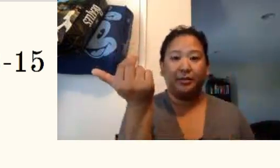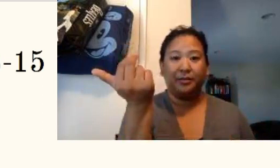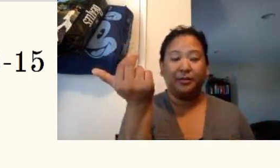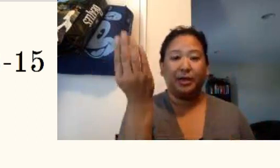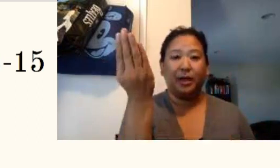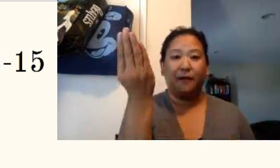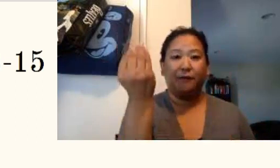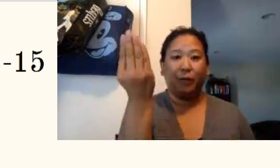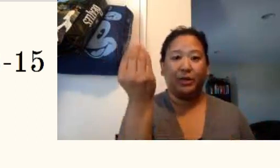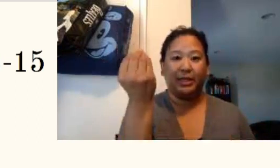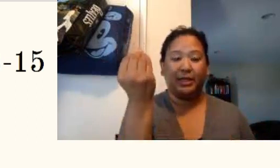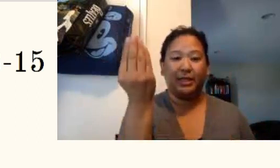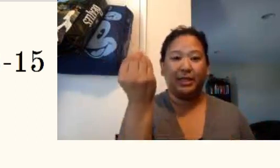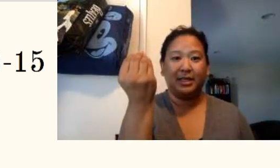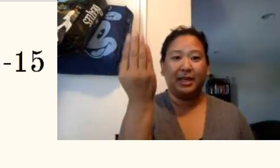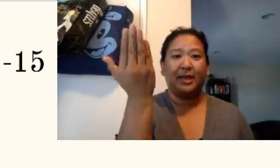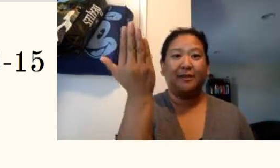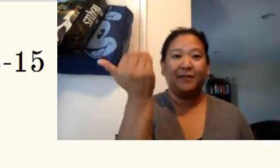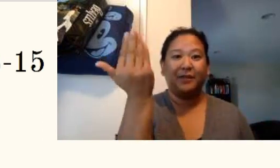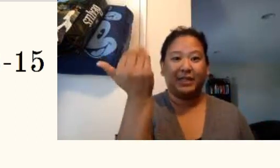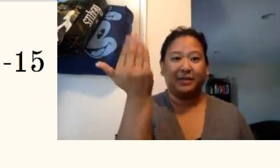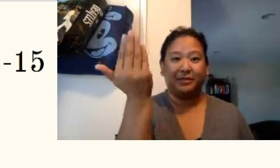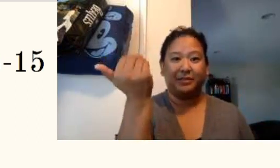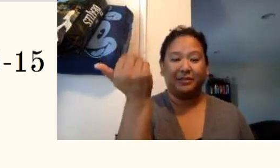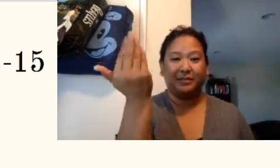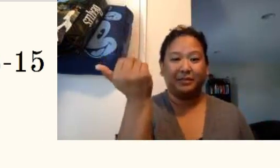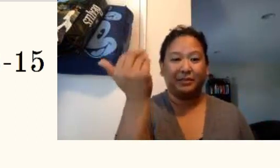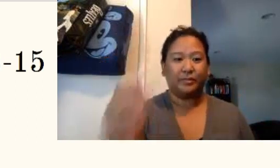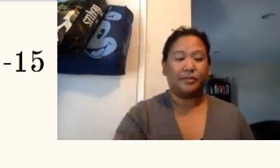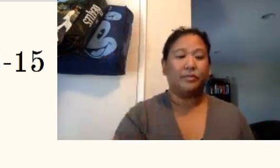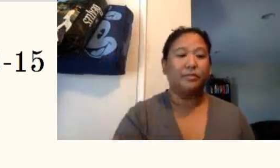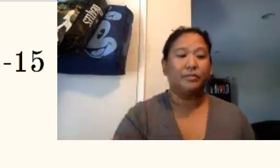13, 14, 15.